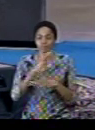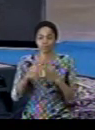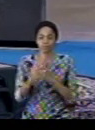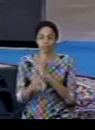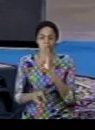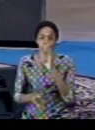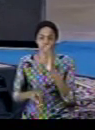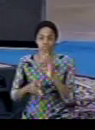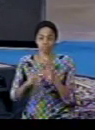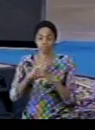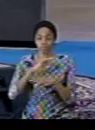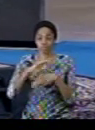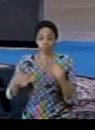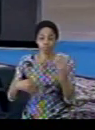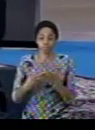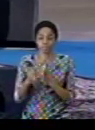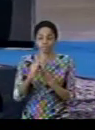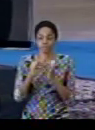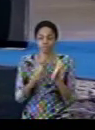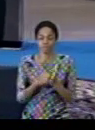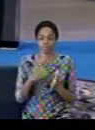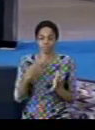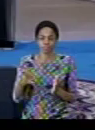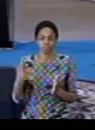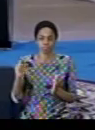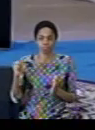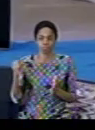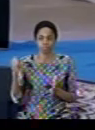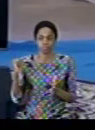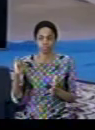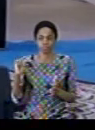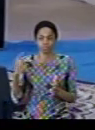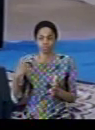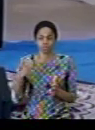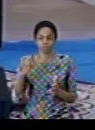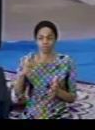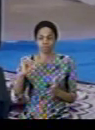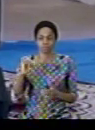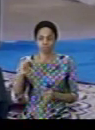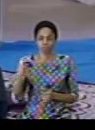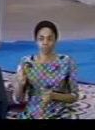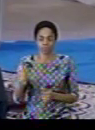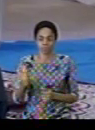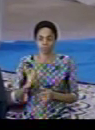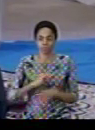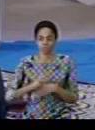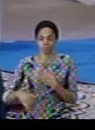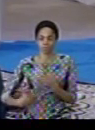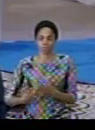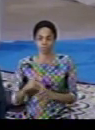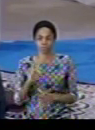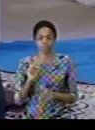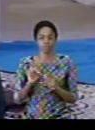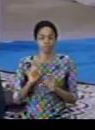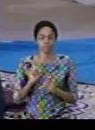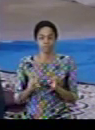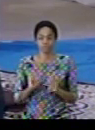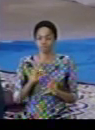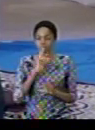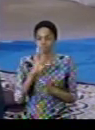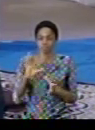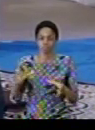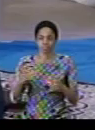Nigeria. All the states, all the local governments are receiving the message. And so I want